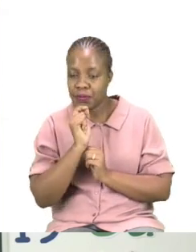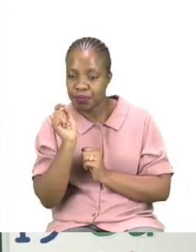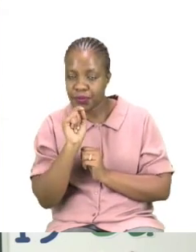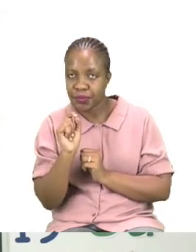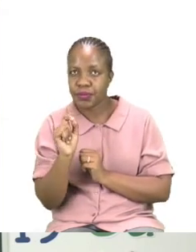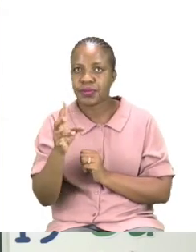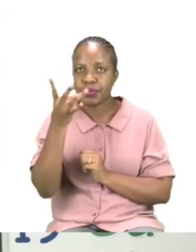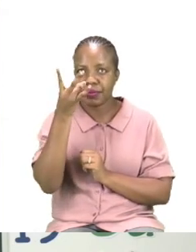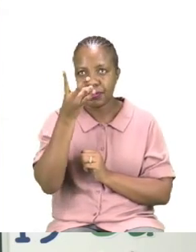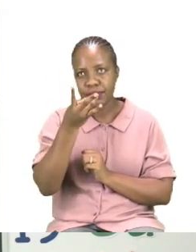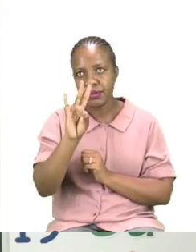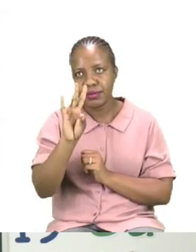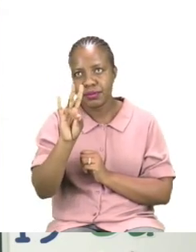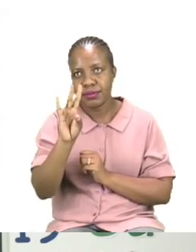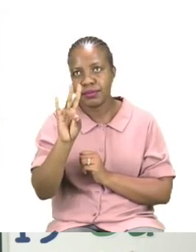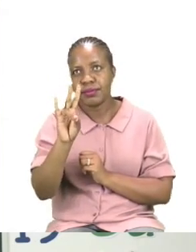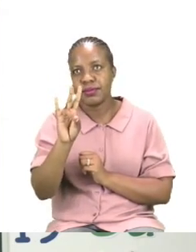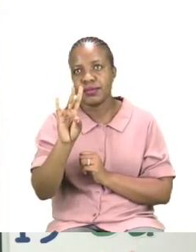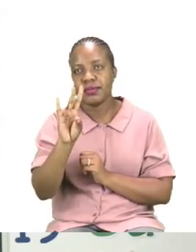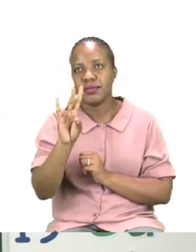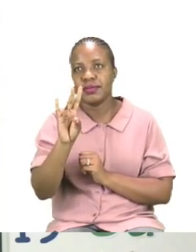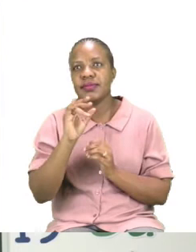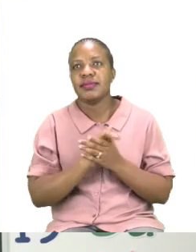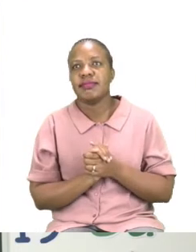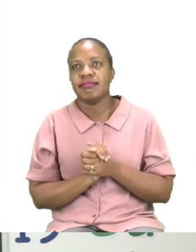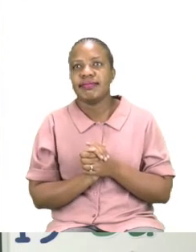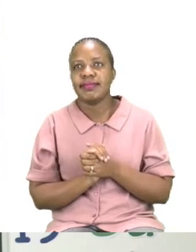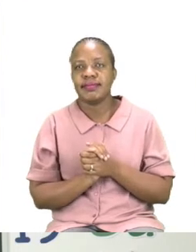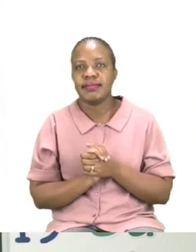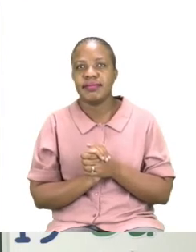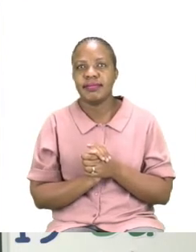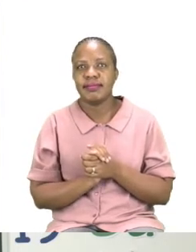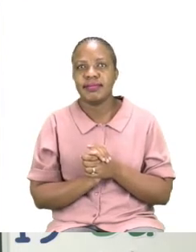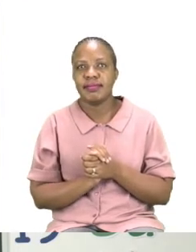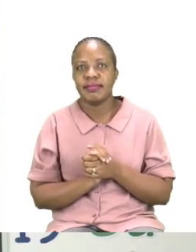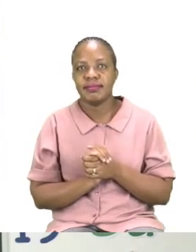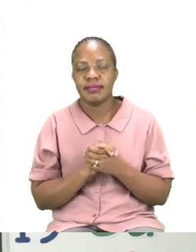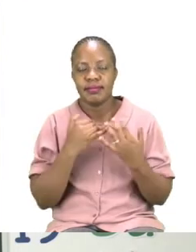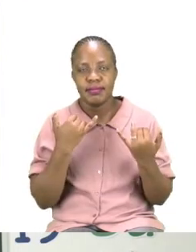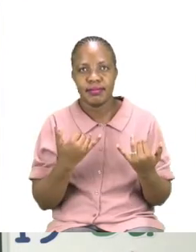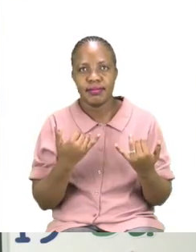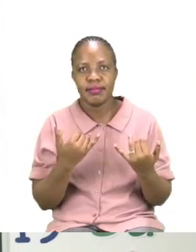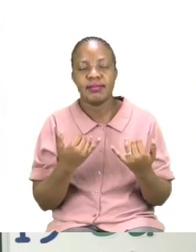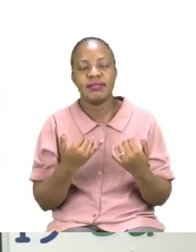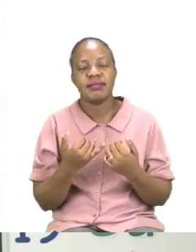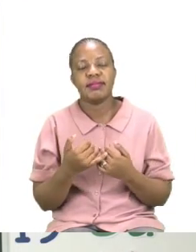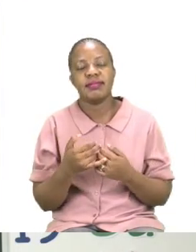going to write a 7. Now our sum says 80